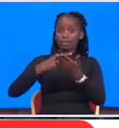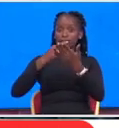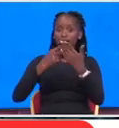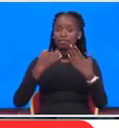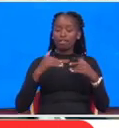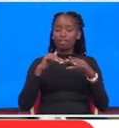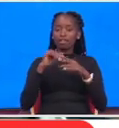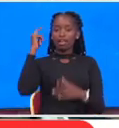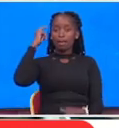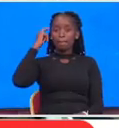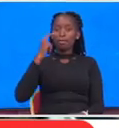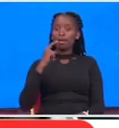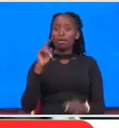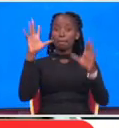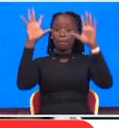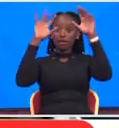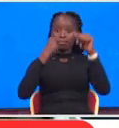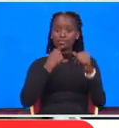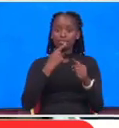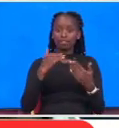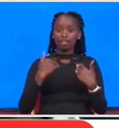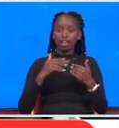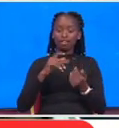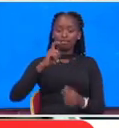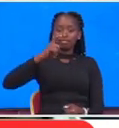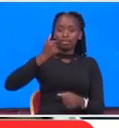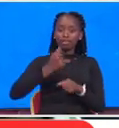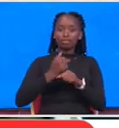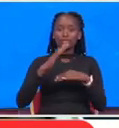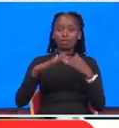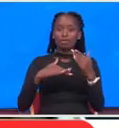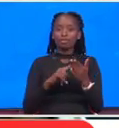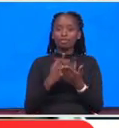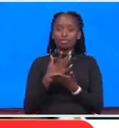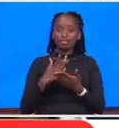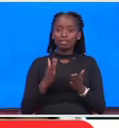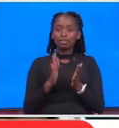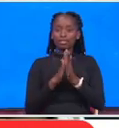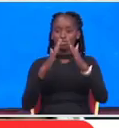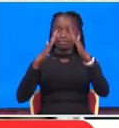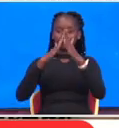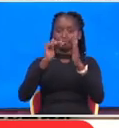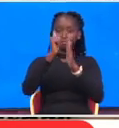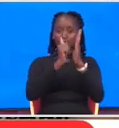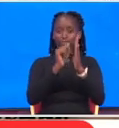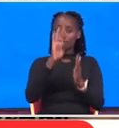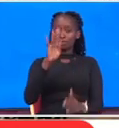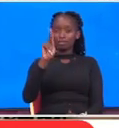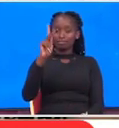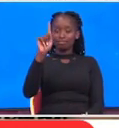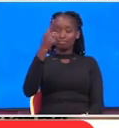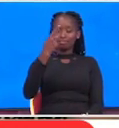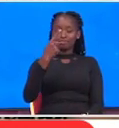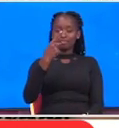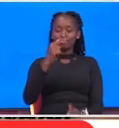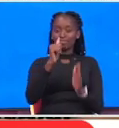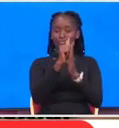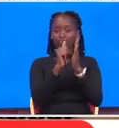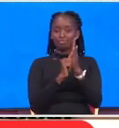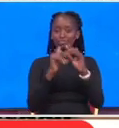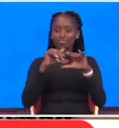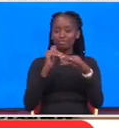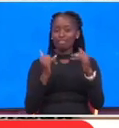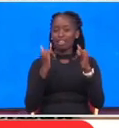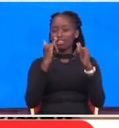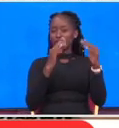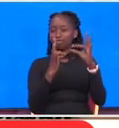president, stating that some Kenyans will see the fruits of the housing agenda by the Kenya Kwanza regime, further hinting in the near future that the